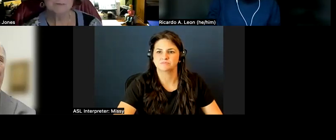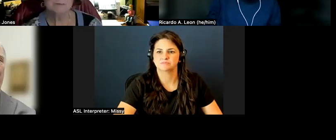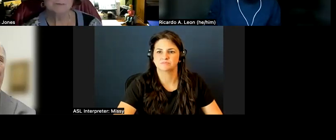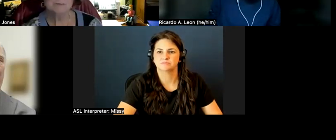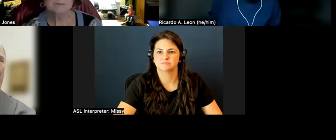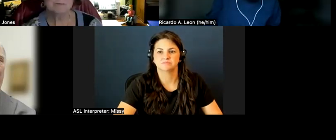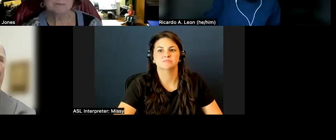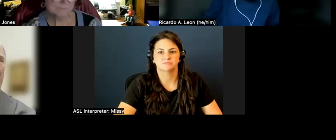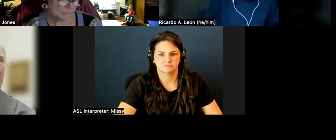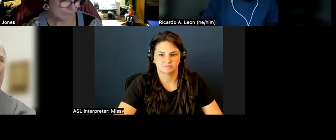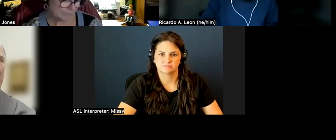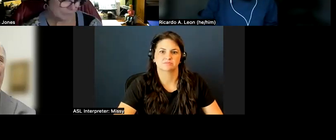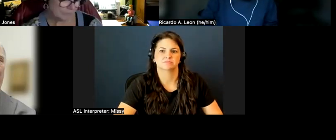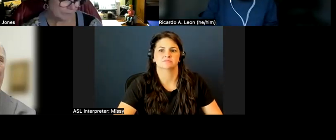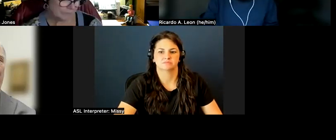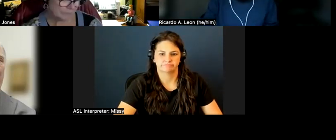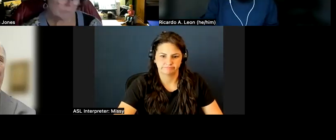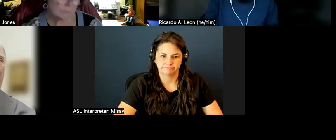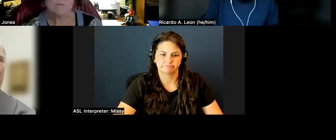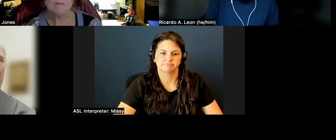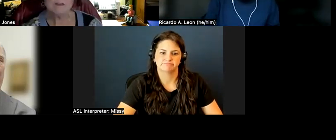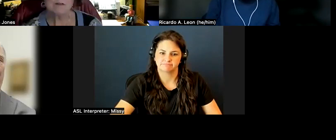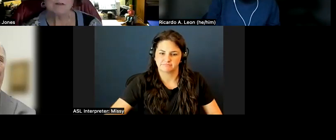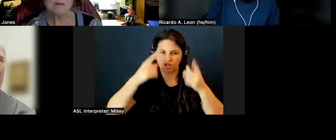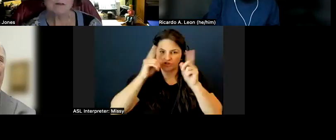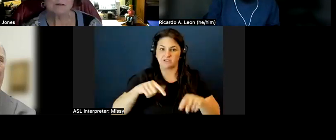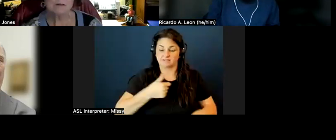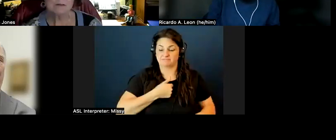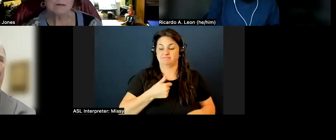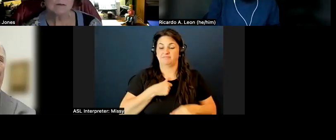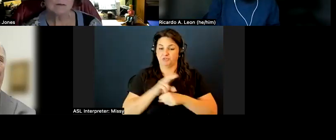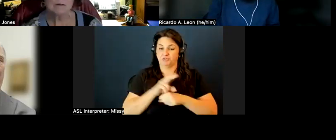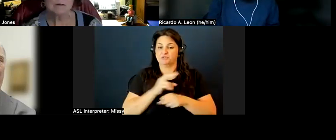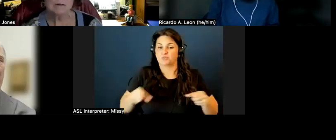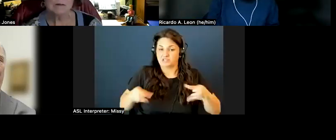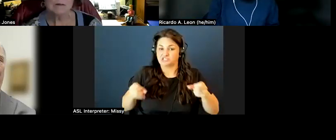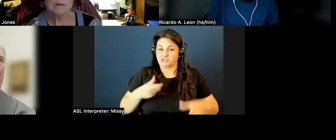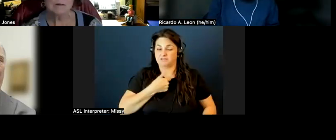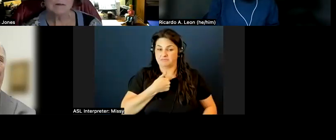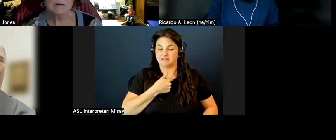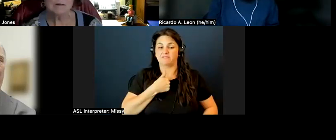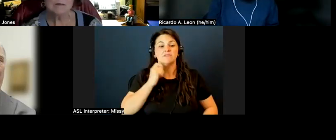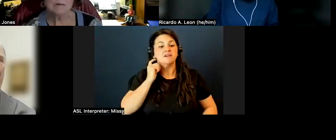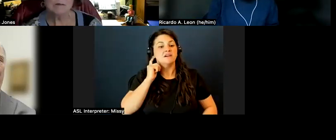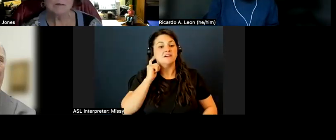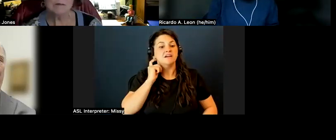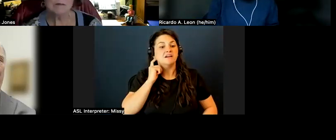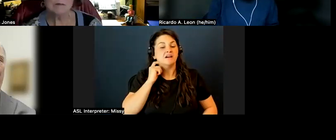Couldn't agree more. And as a wheelchair user, I share